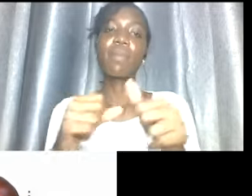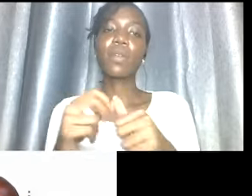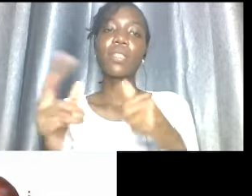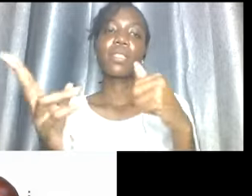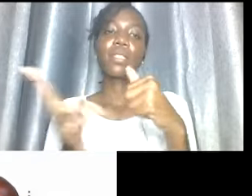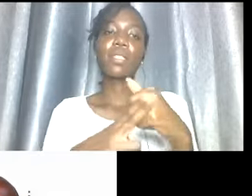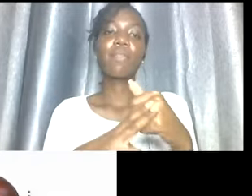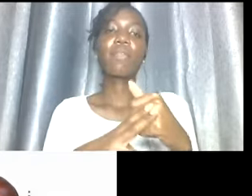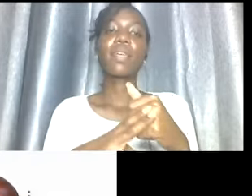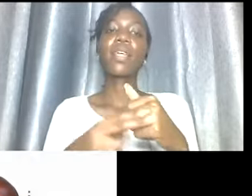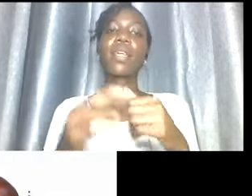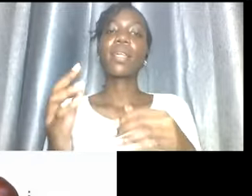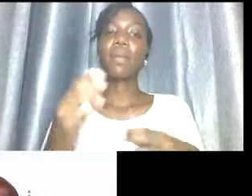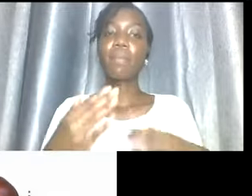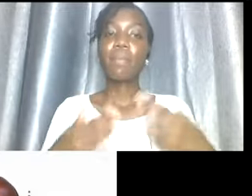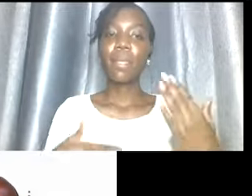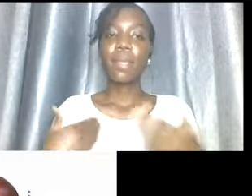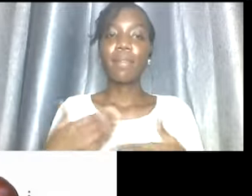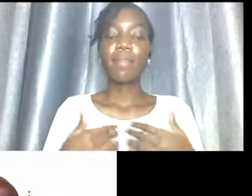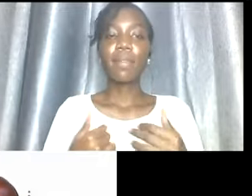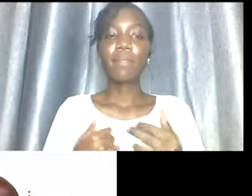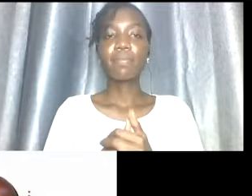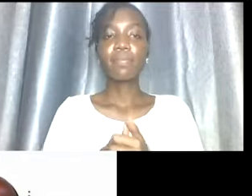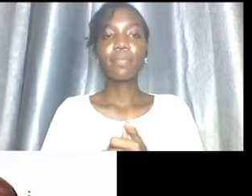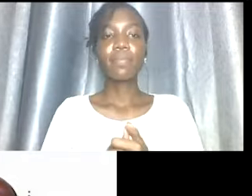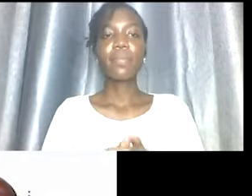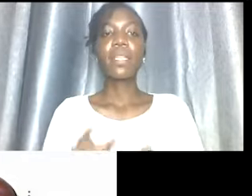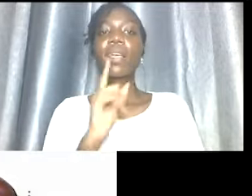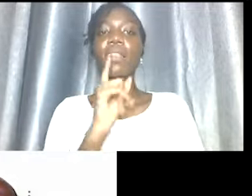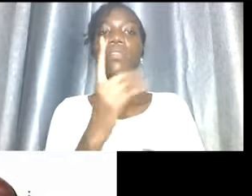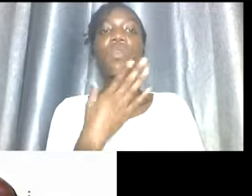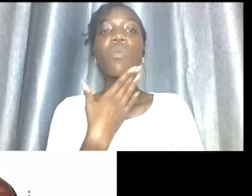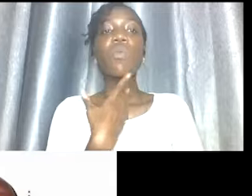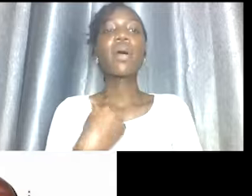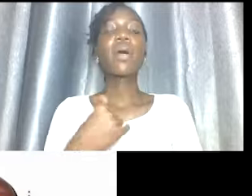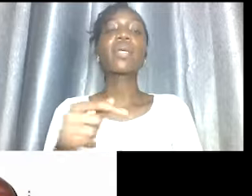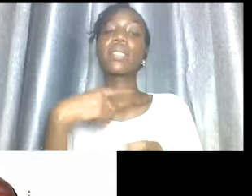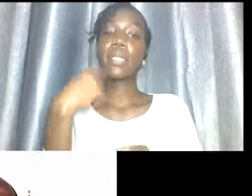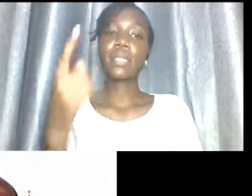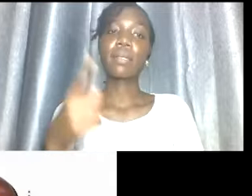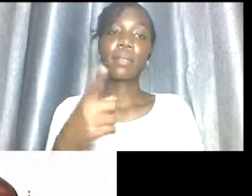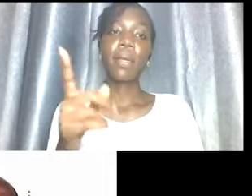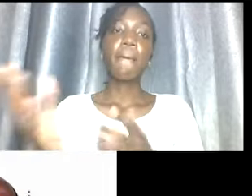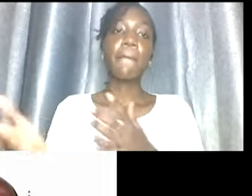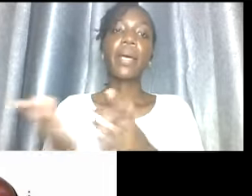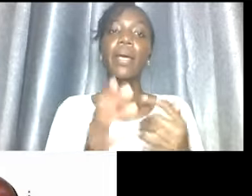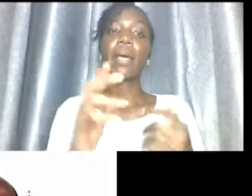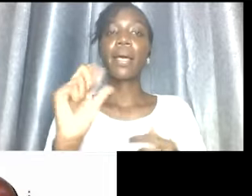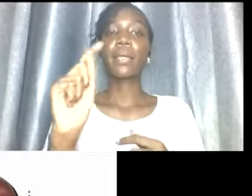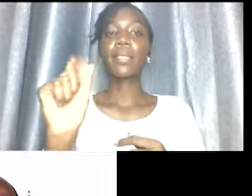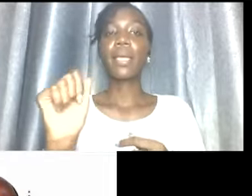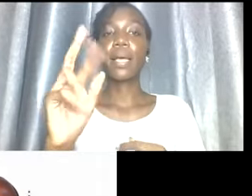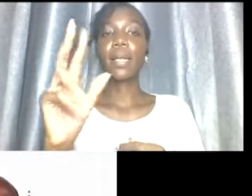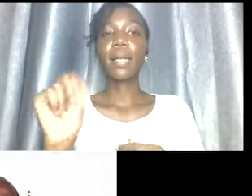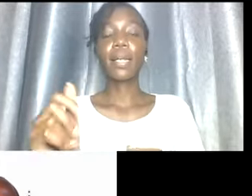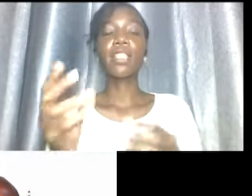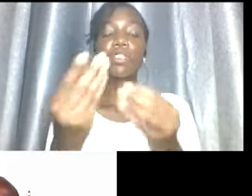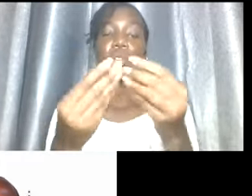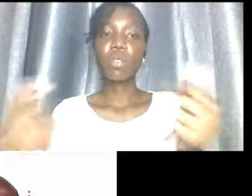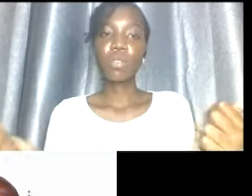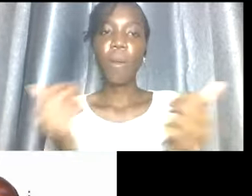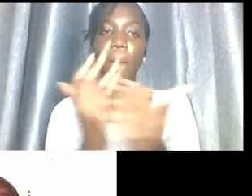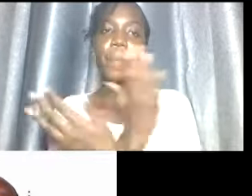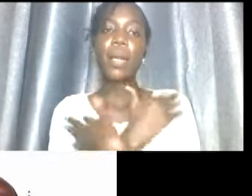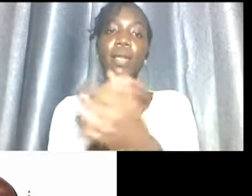effective people. All right. So allow me to just mention this webinar is brought to you by Atara Solutions in partnership with Balcon Housing and